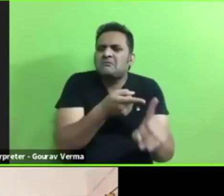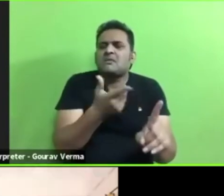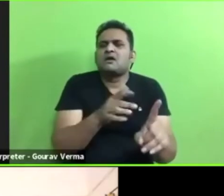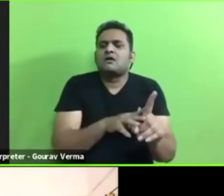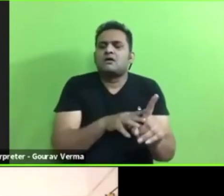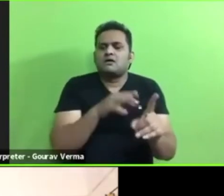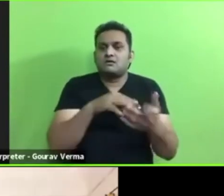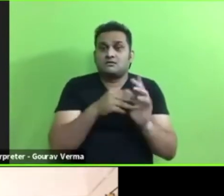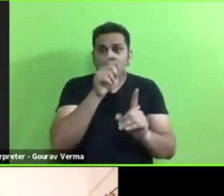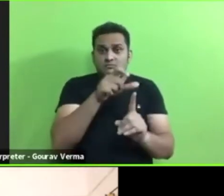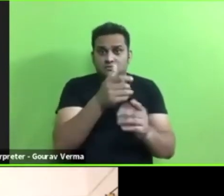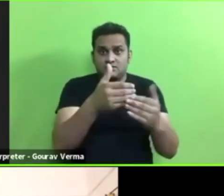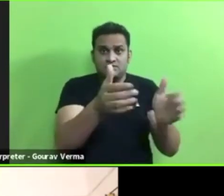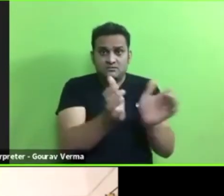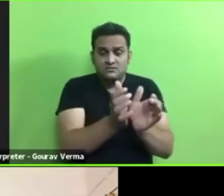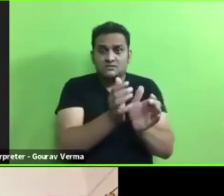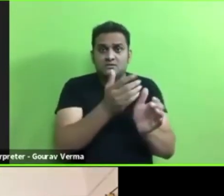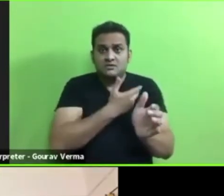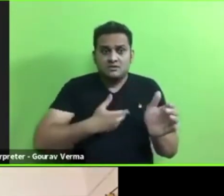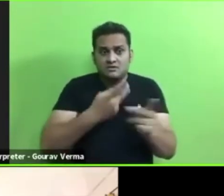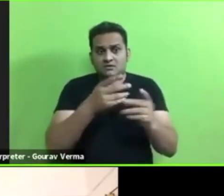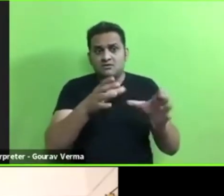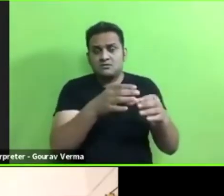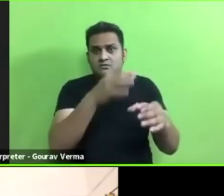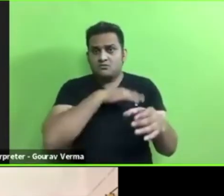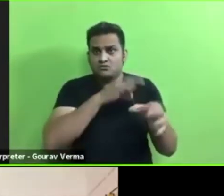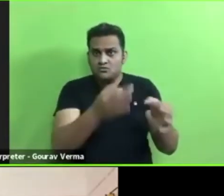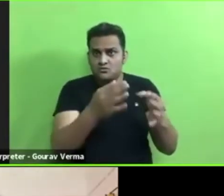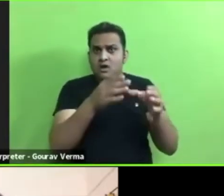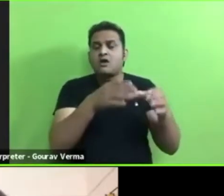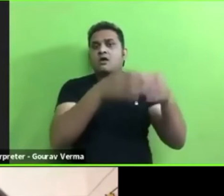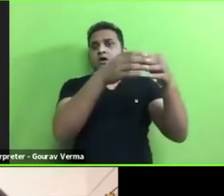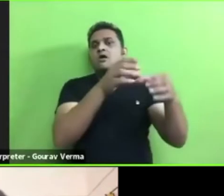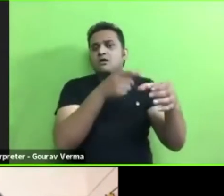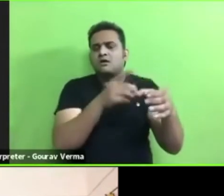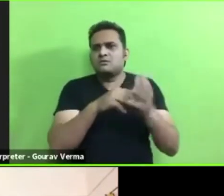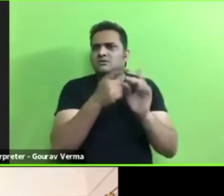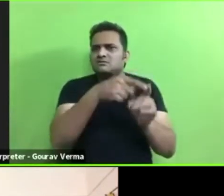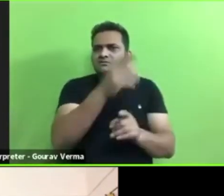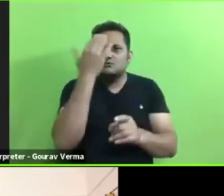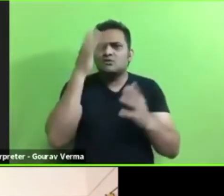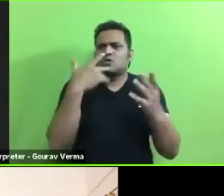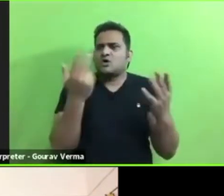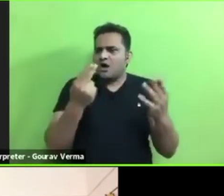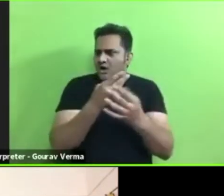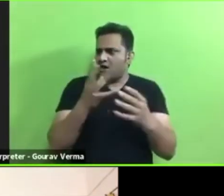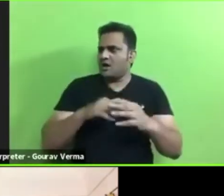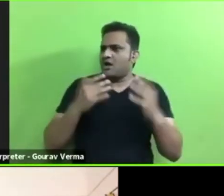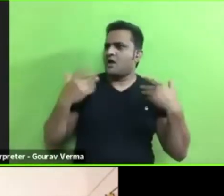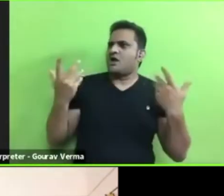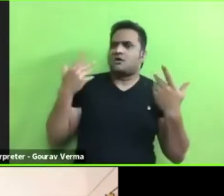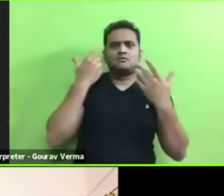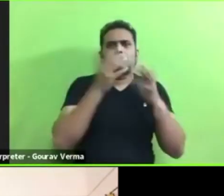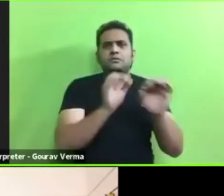with people of caste privilege is they really do not know where they are in this experience of art. That's beautiful. Now, if